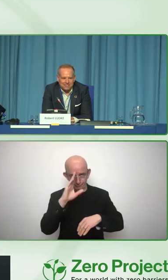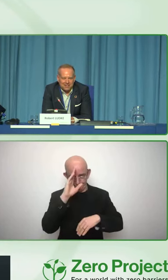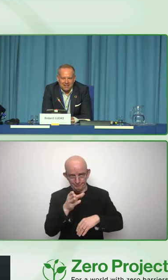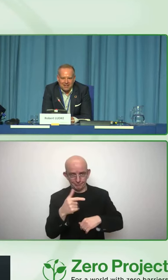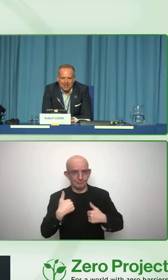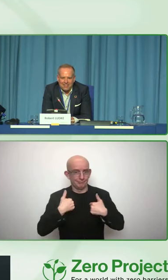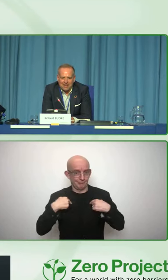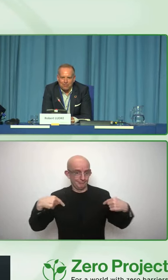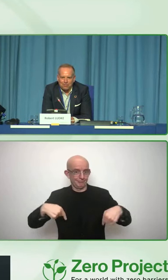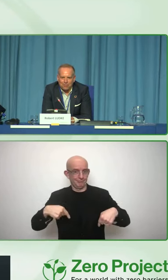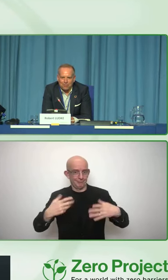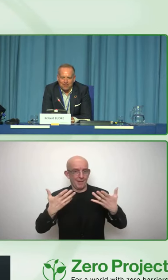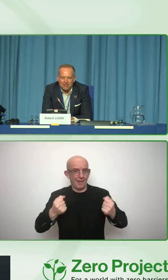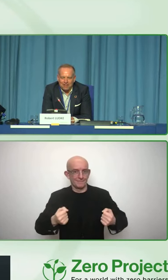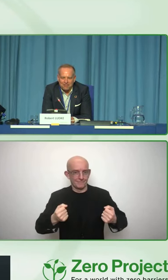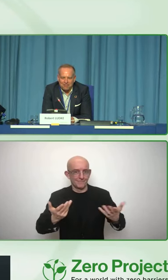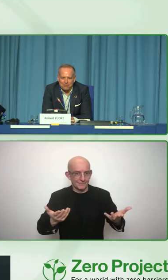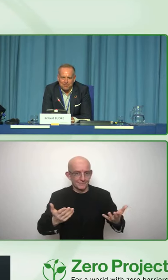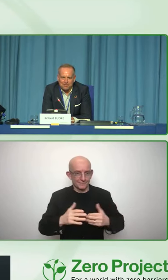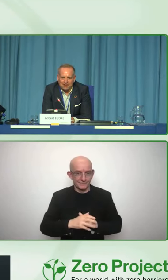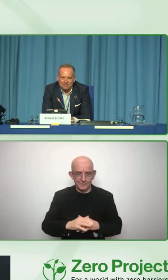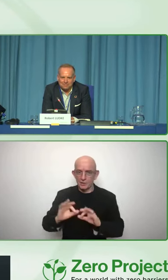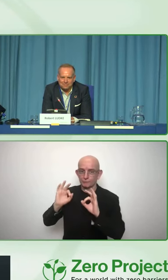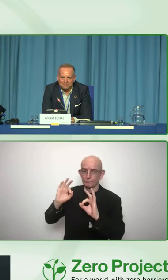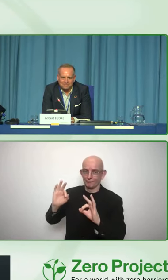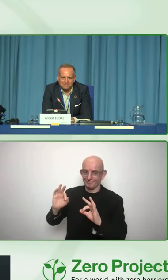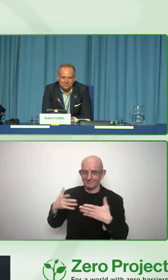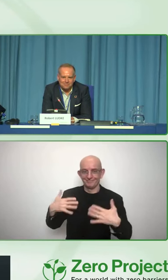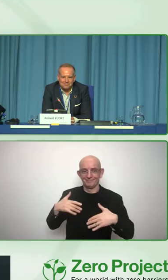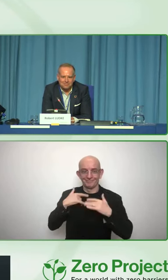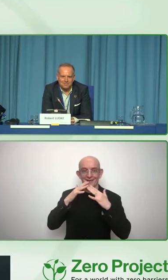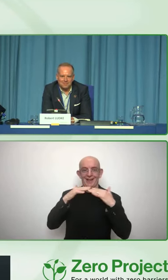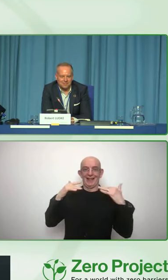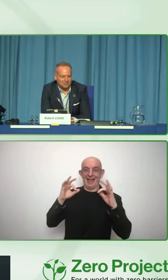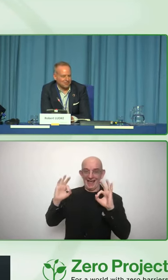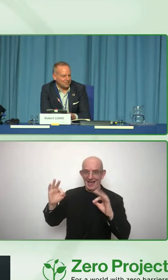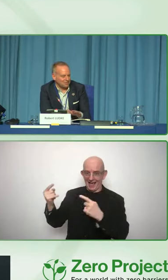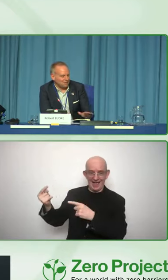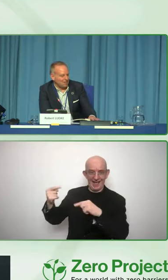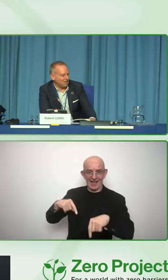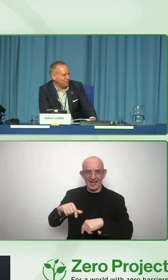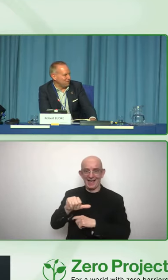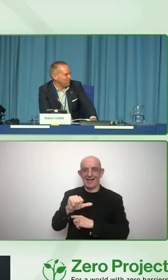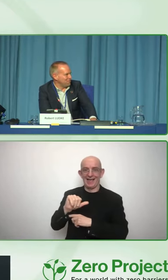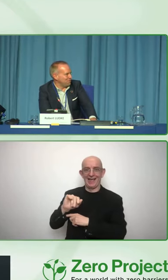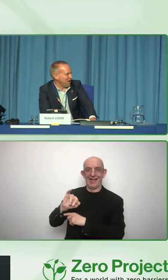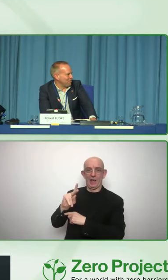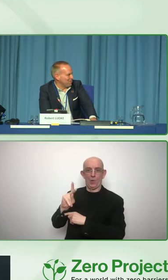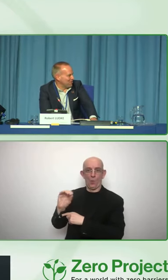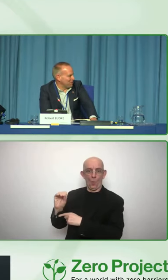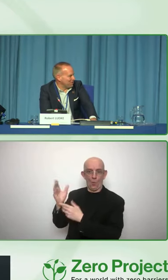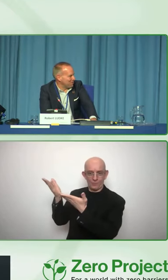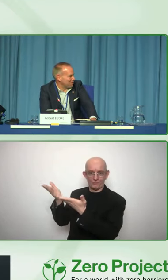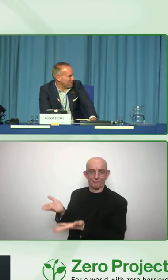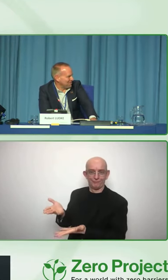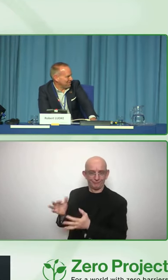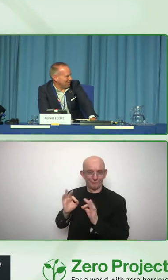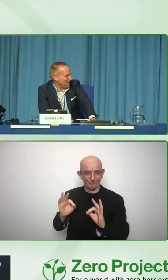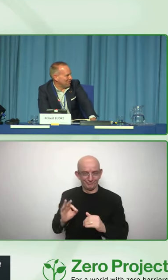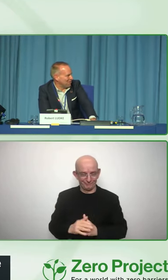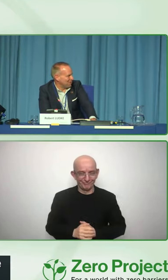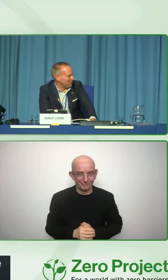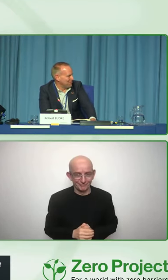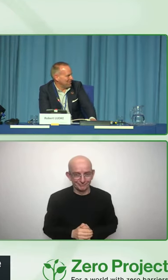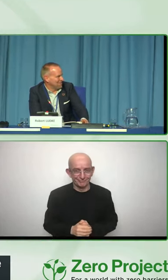remarks, and then we would love to hear from you as well. Okay, thank you very much. Sumida, you've traveled the world, you've worked